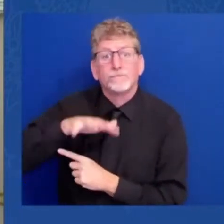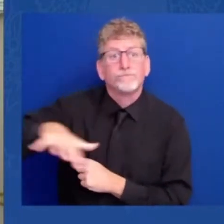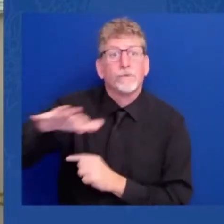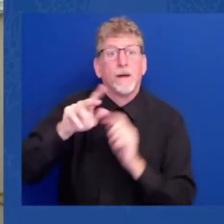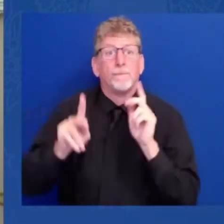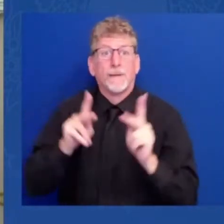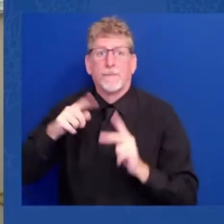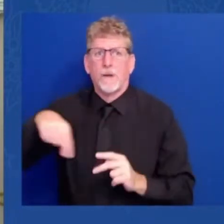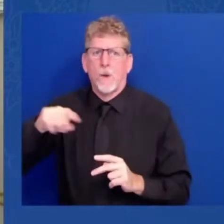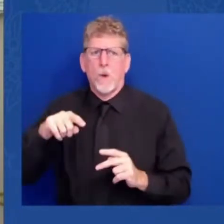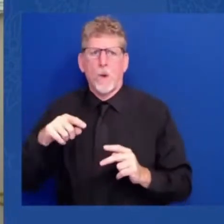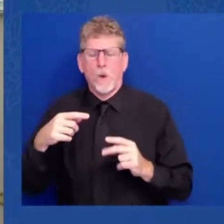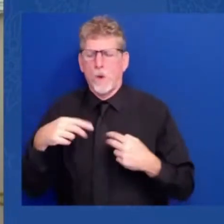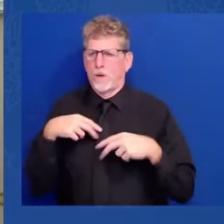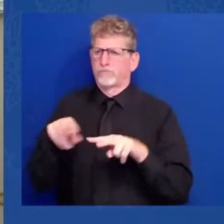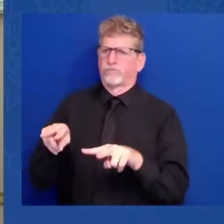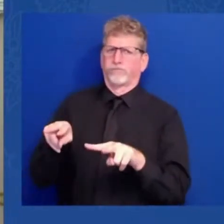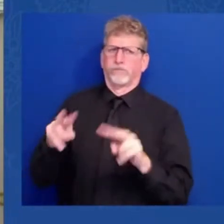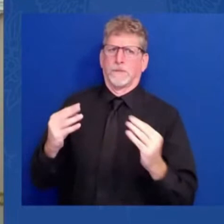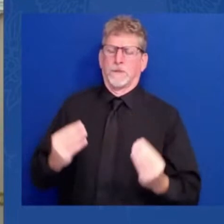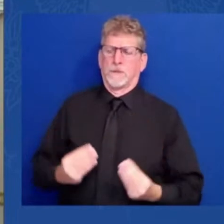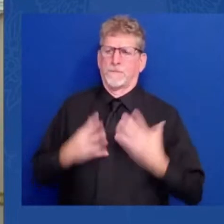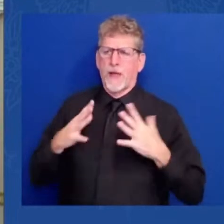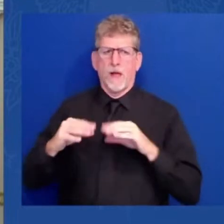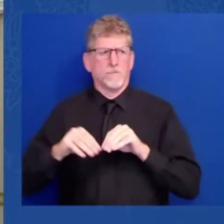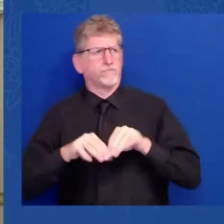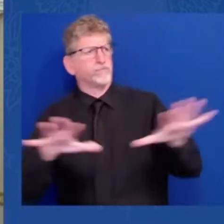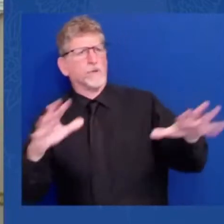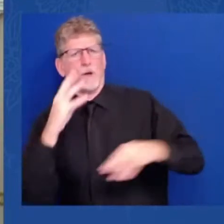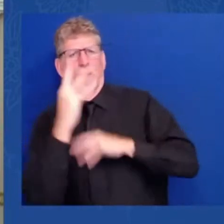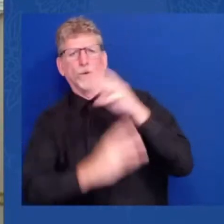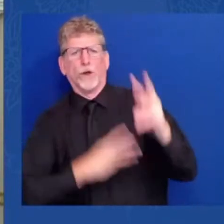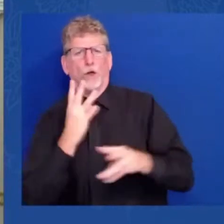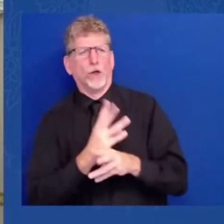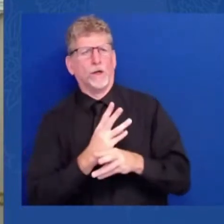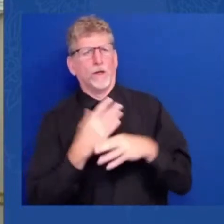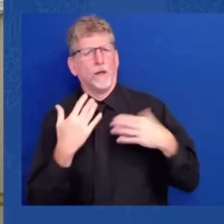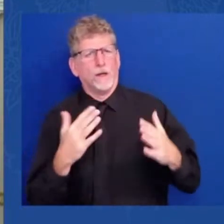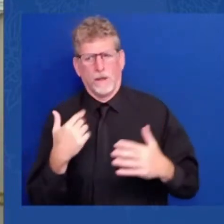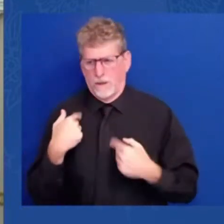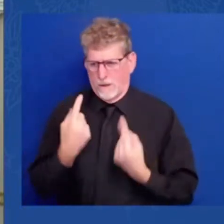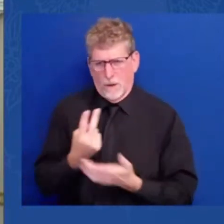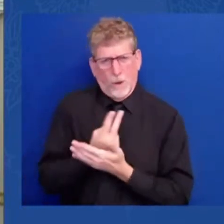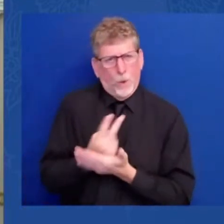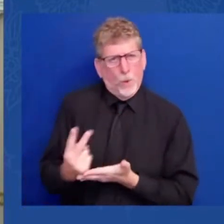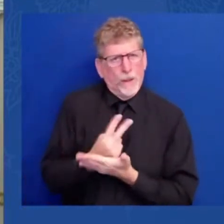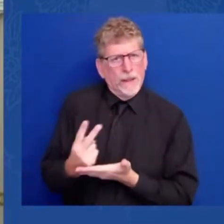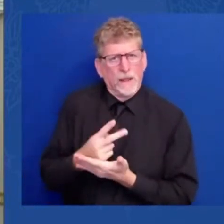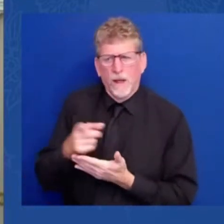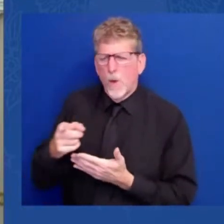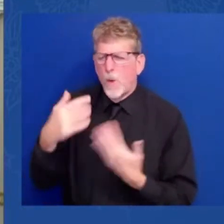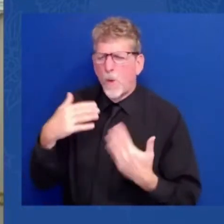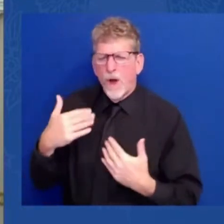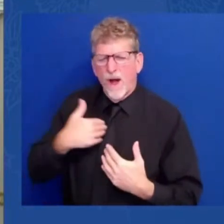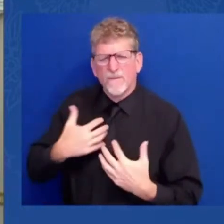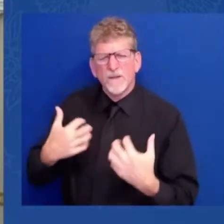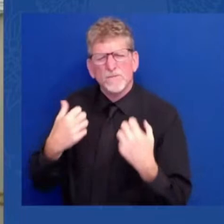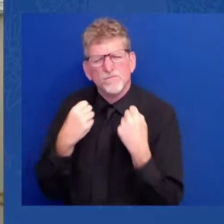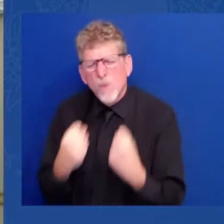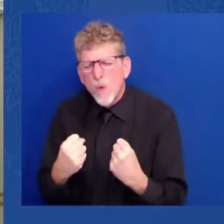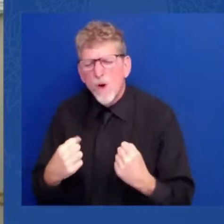war has caused enormous suffering and needless loss of life from women, children, everyone in